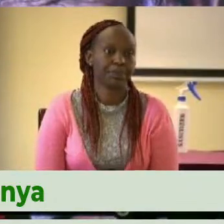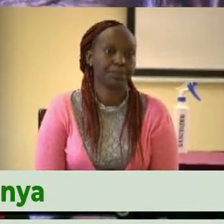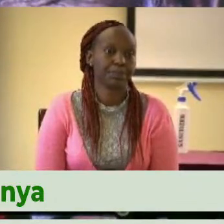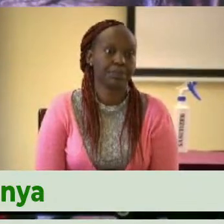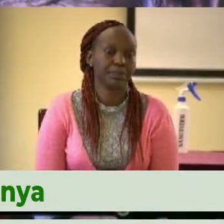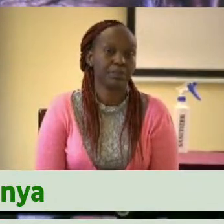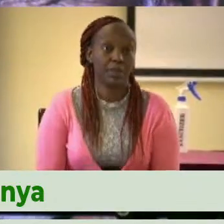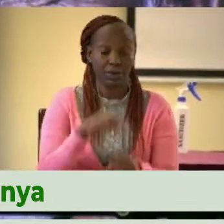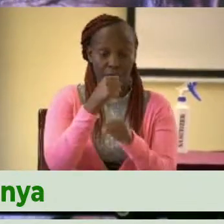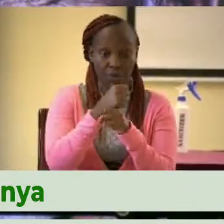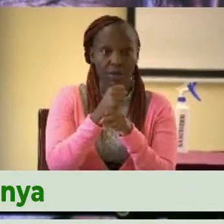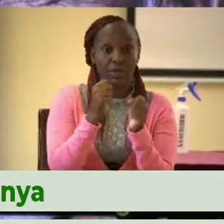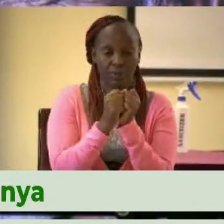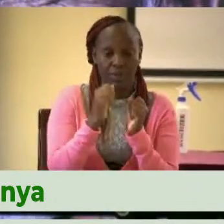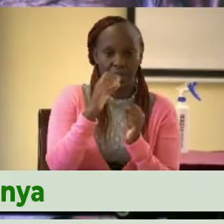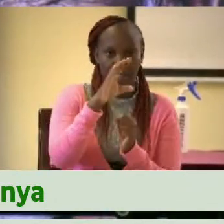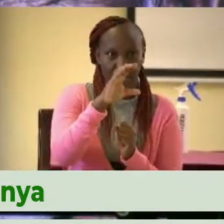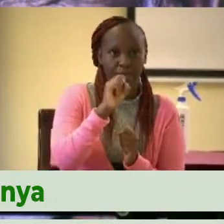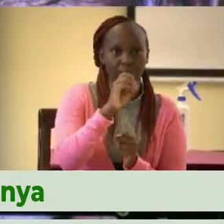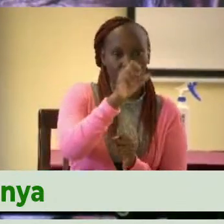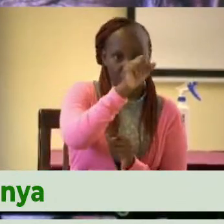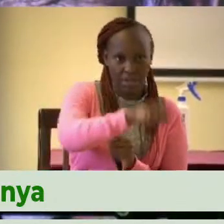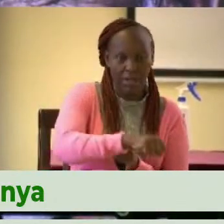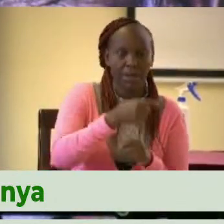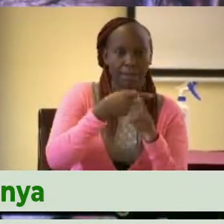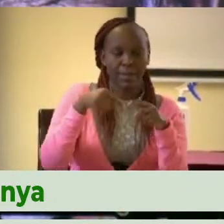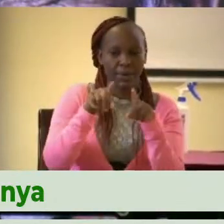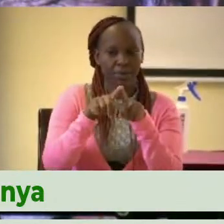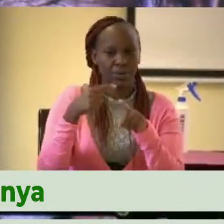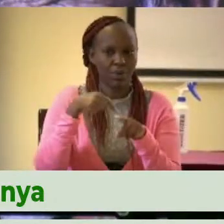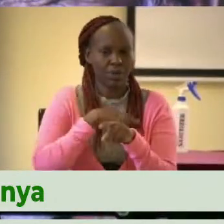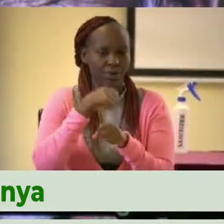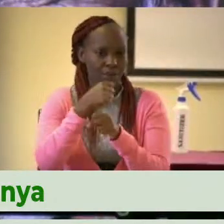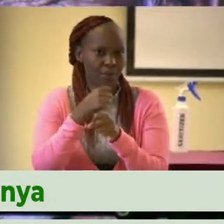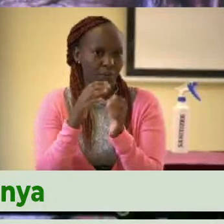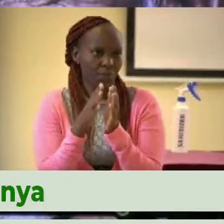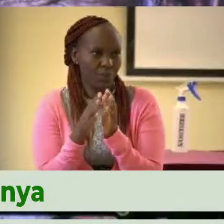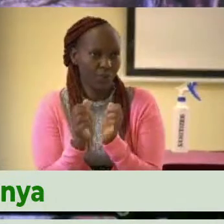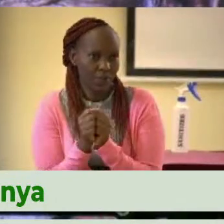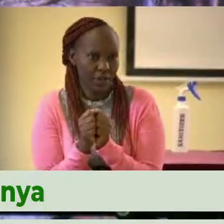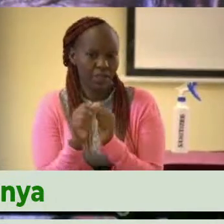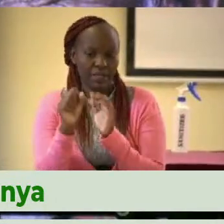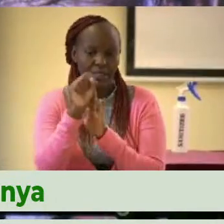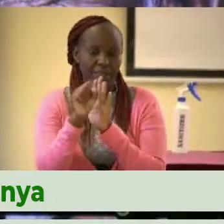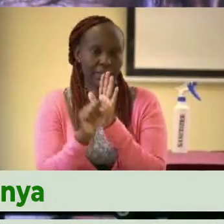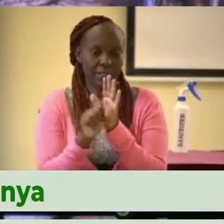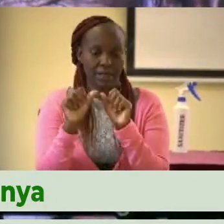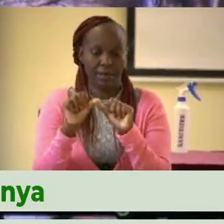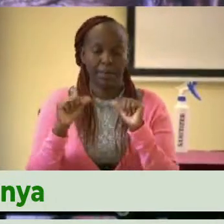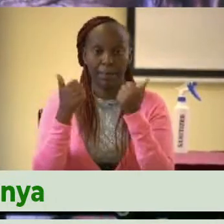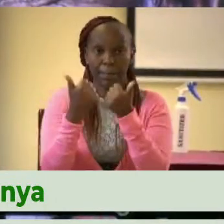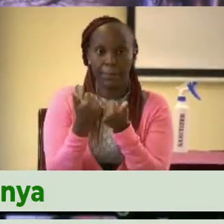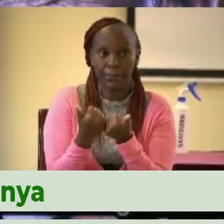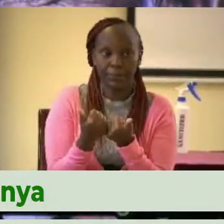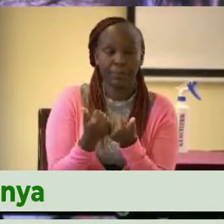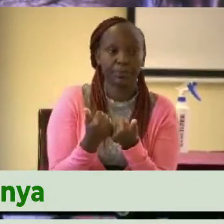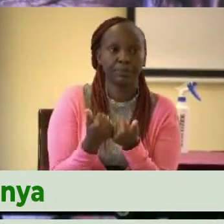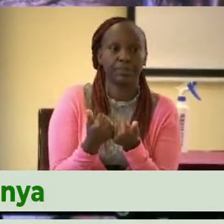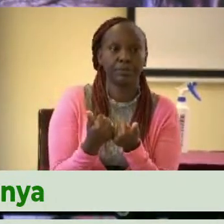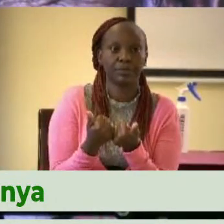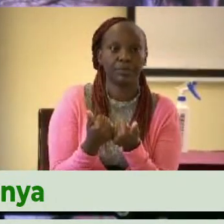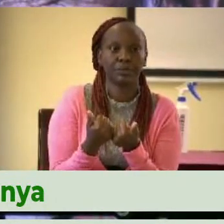besides working with civil society, we also working with state agencies or